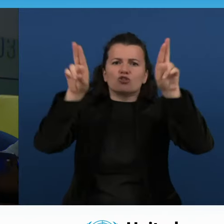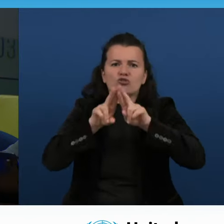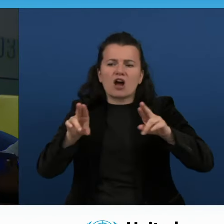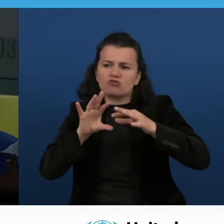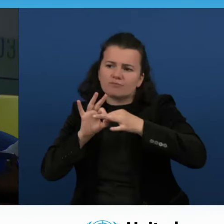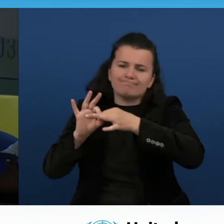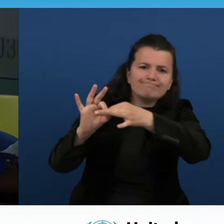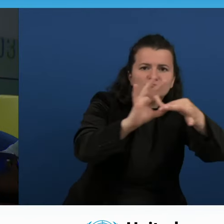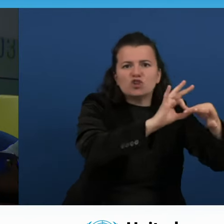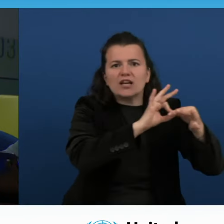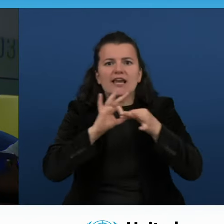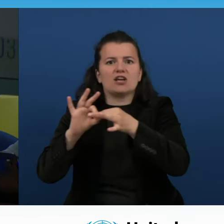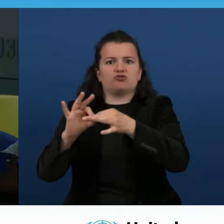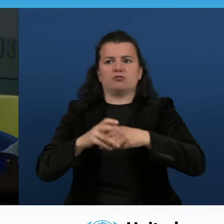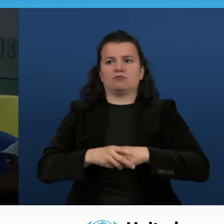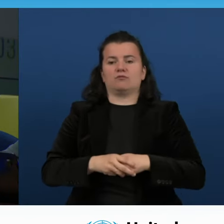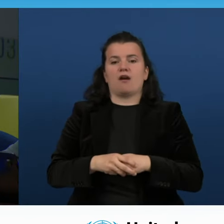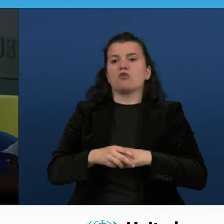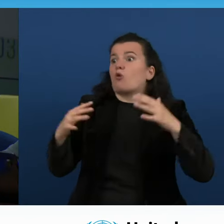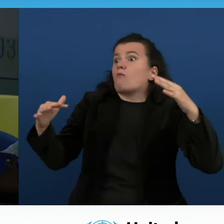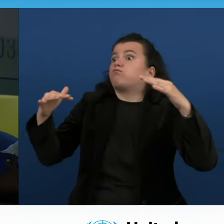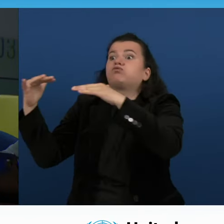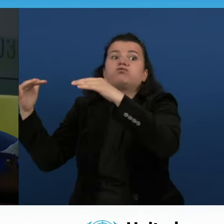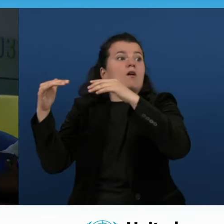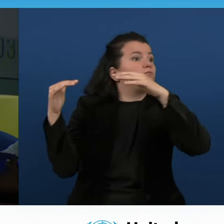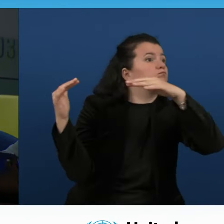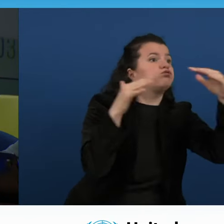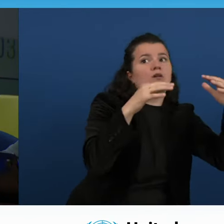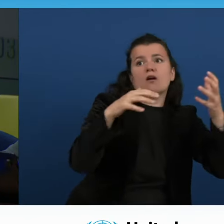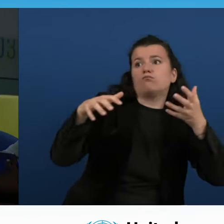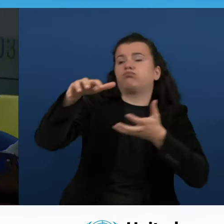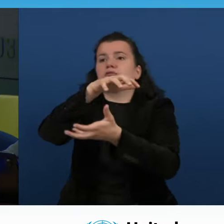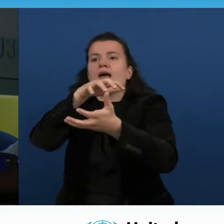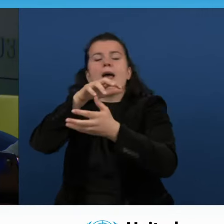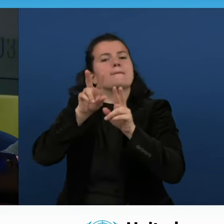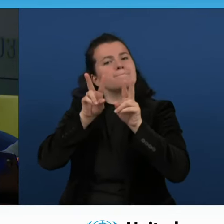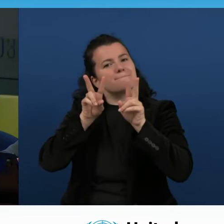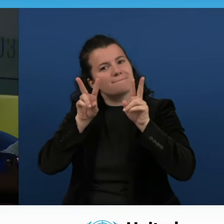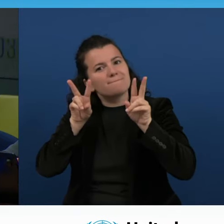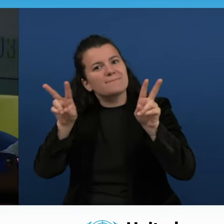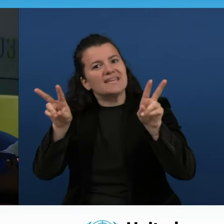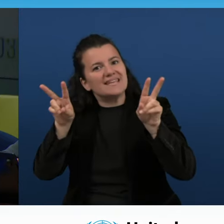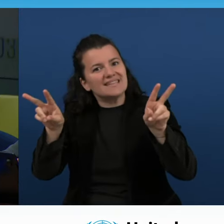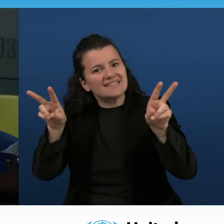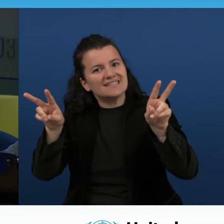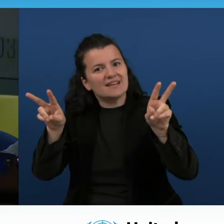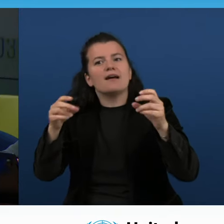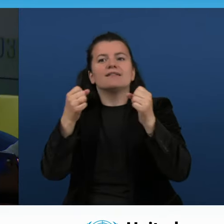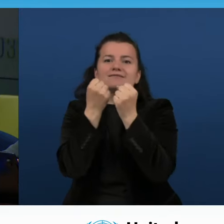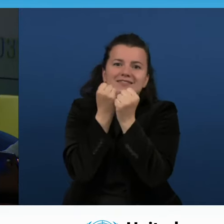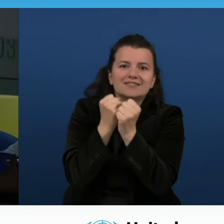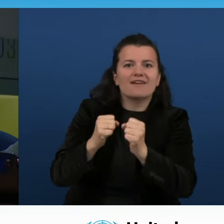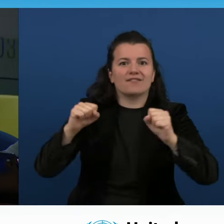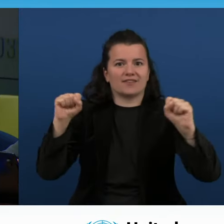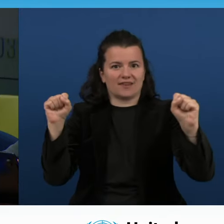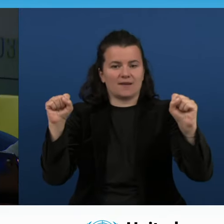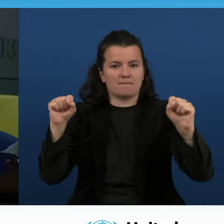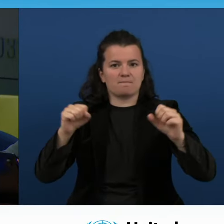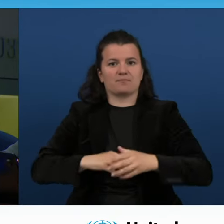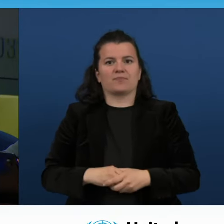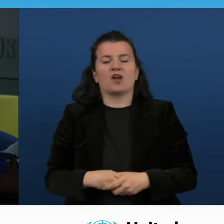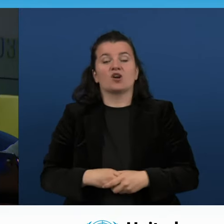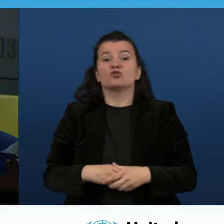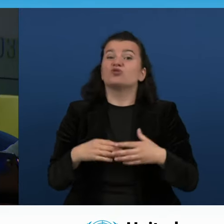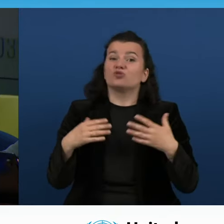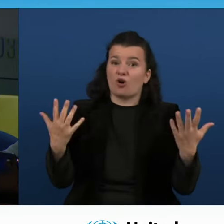security. And here we see the paradox. Those who suffered the greatest violence are the ones who are bringing us the greatest hope to overcome